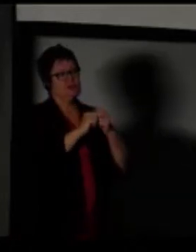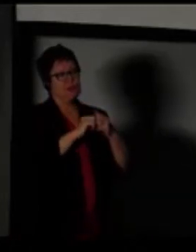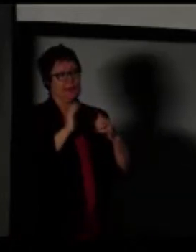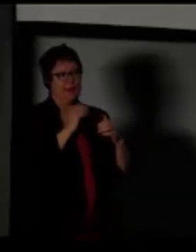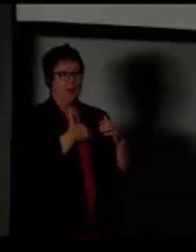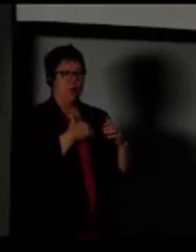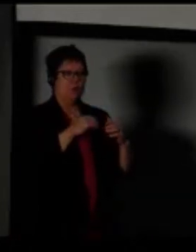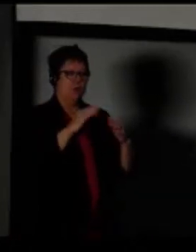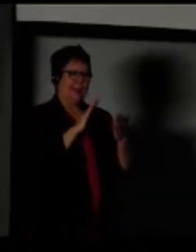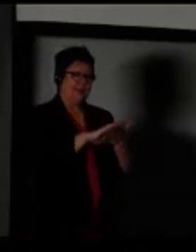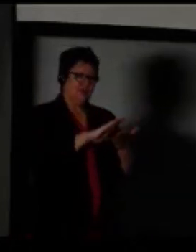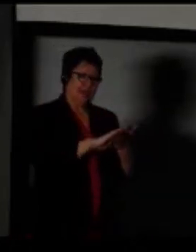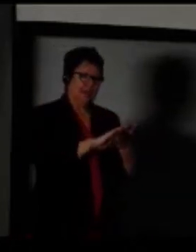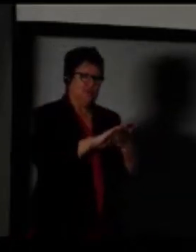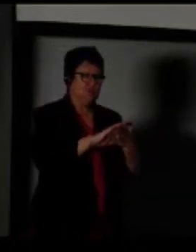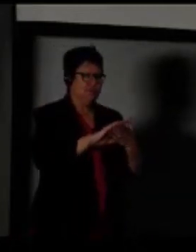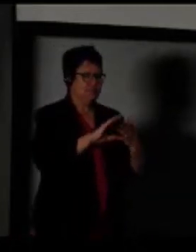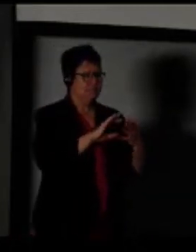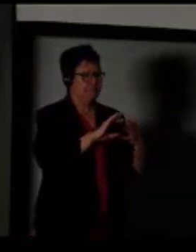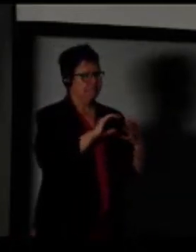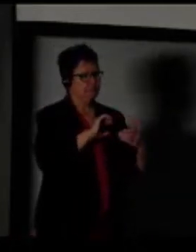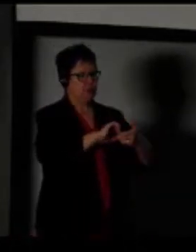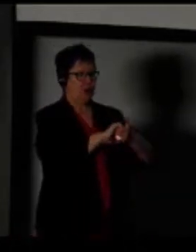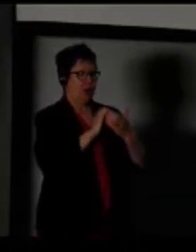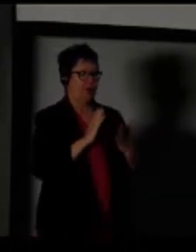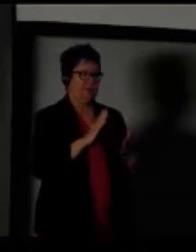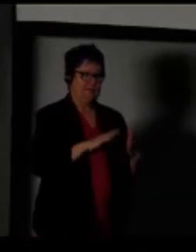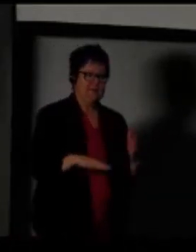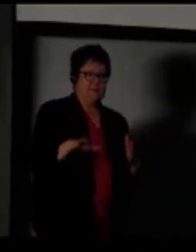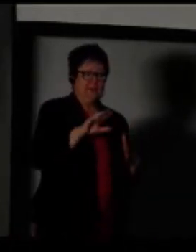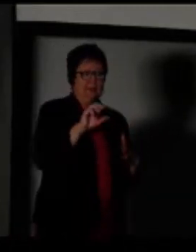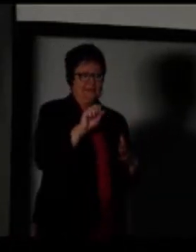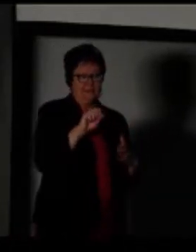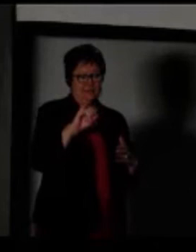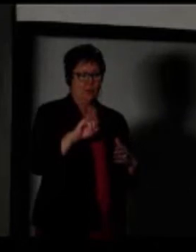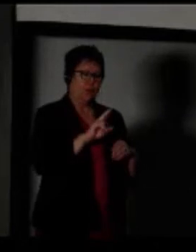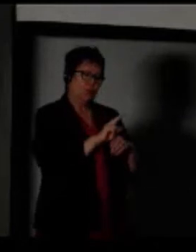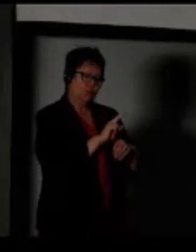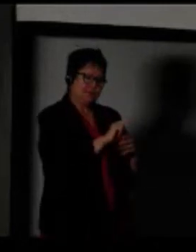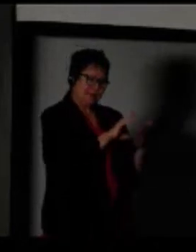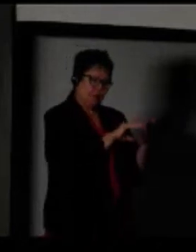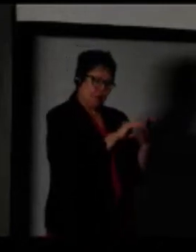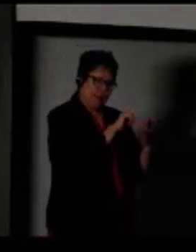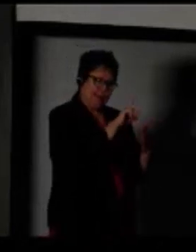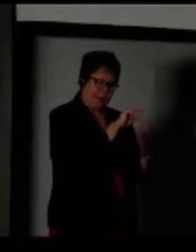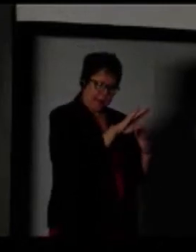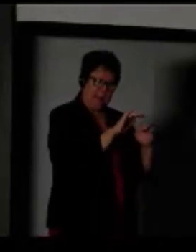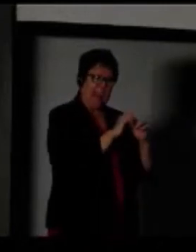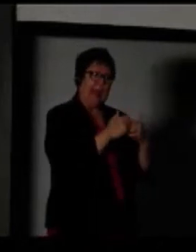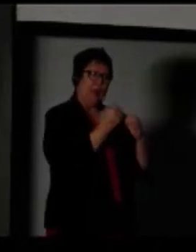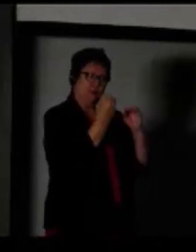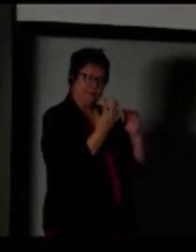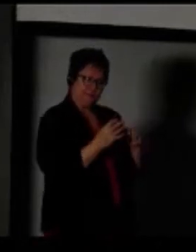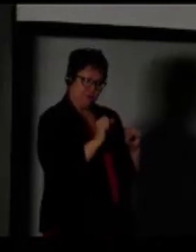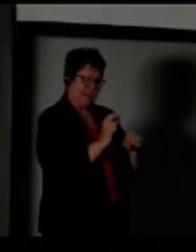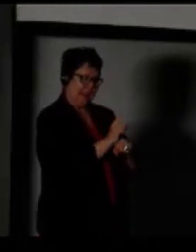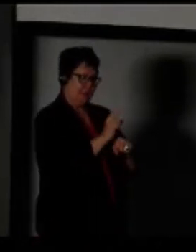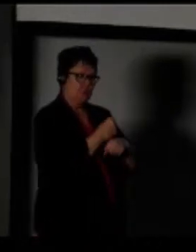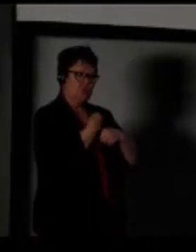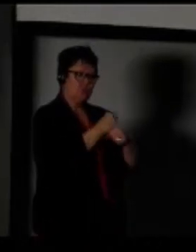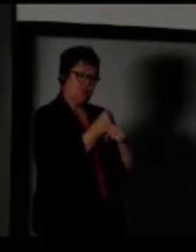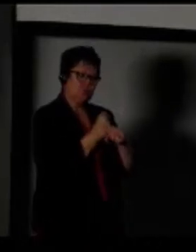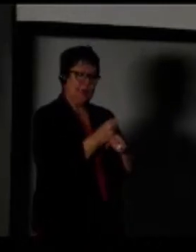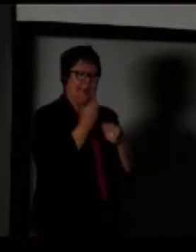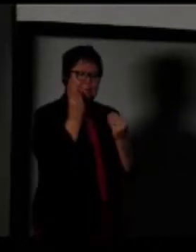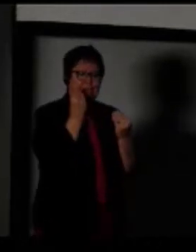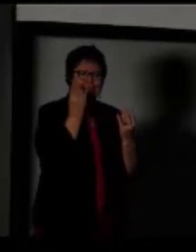education colleagues across the Smithsonian on using the Learning Lab and how the Learning Lab can be used by teachers to create content that they